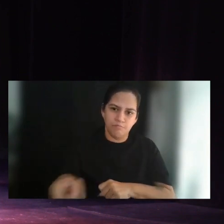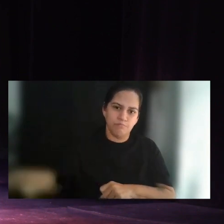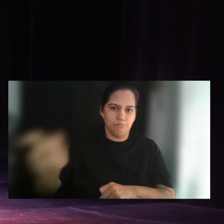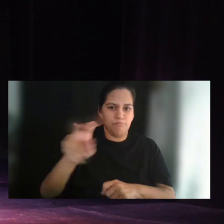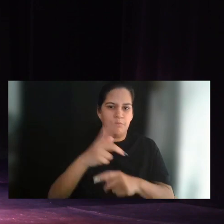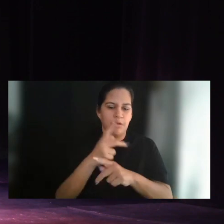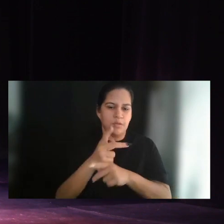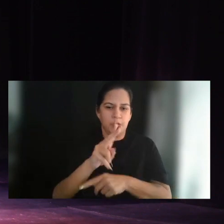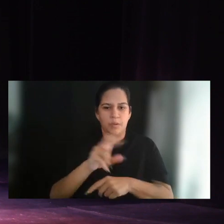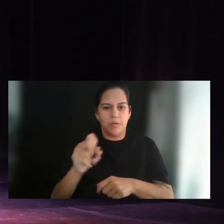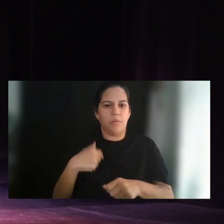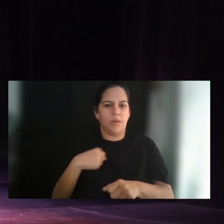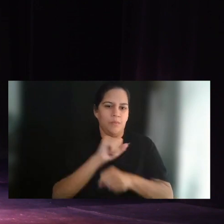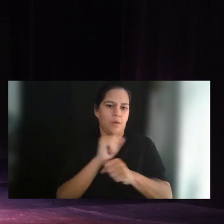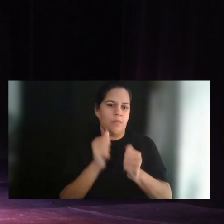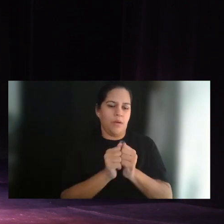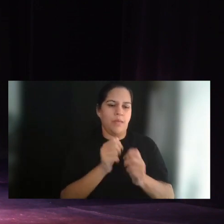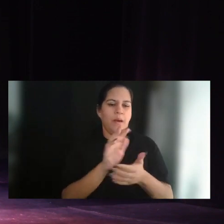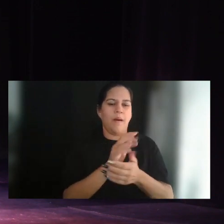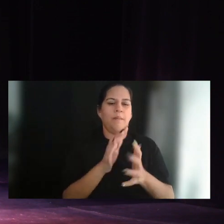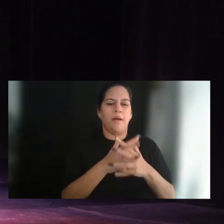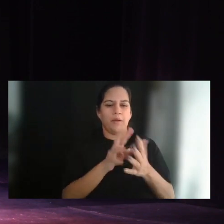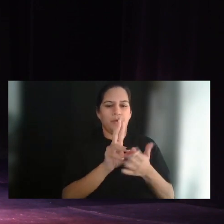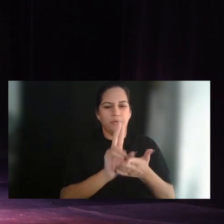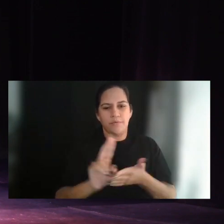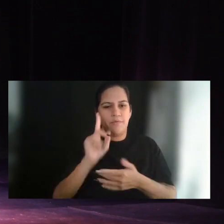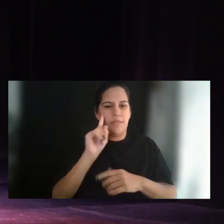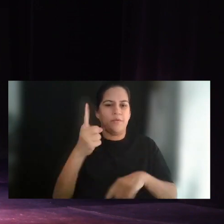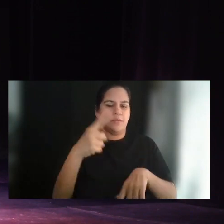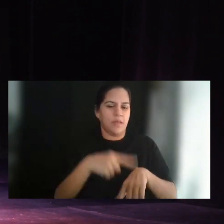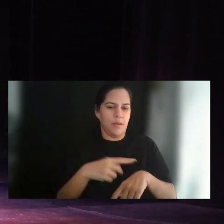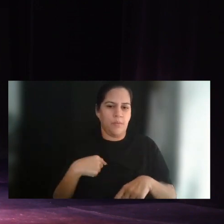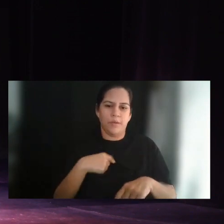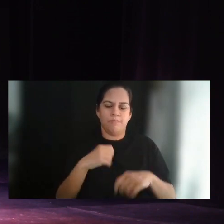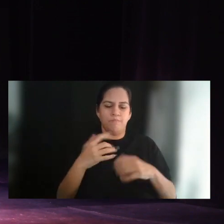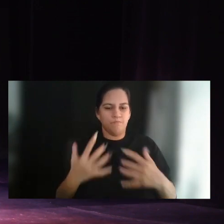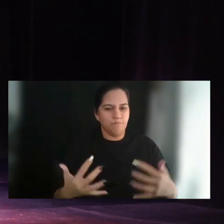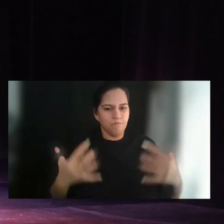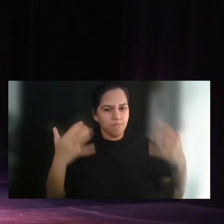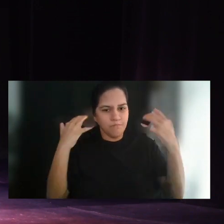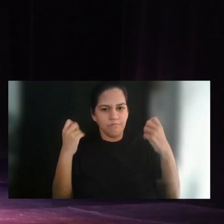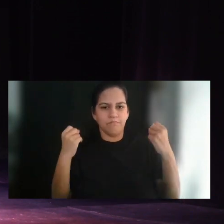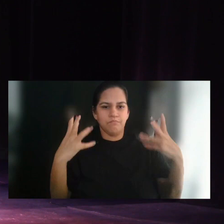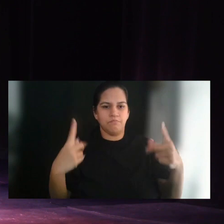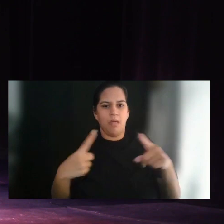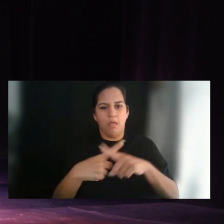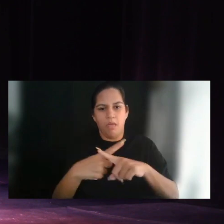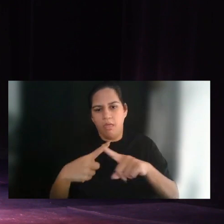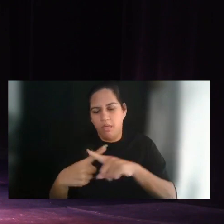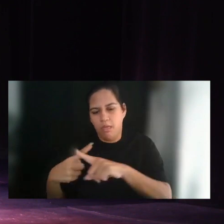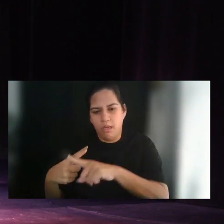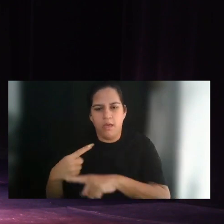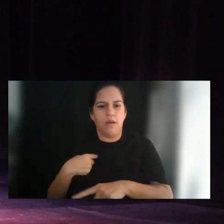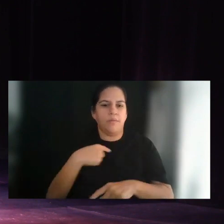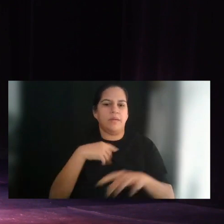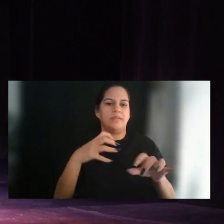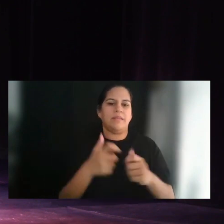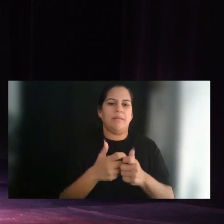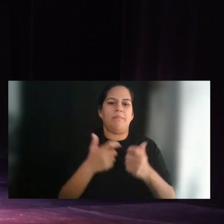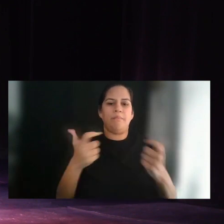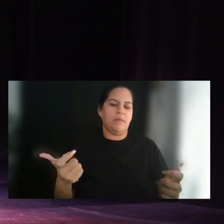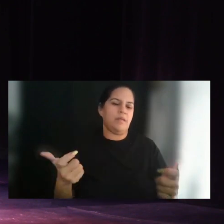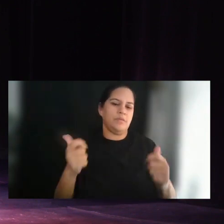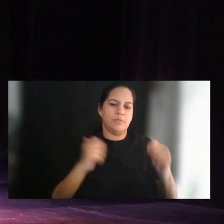American universities for the first time, and we were so overwhelmed by a bunch of factors. We were touring the biggest scale of show we'd ever toured with 17 people on the